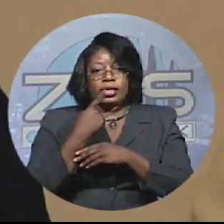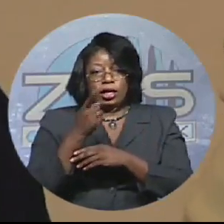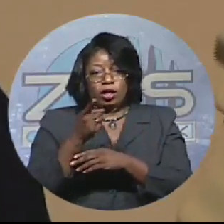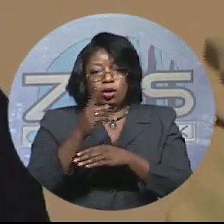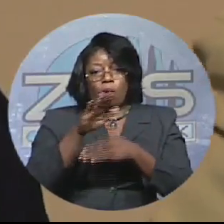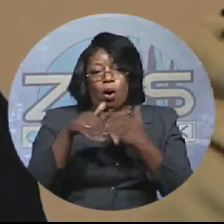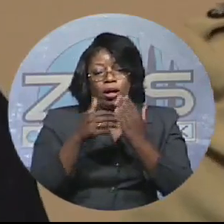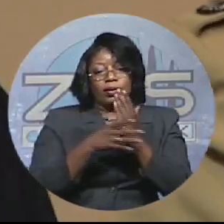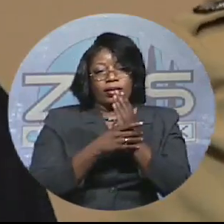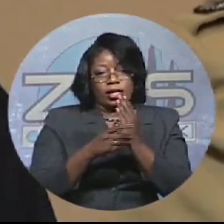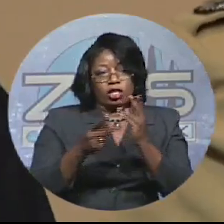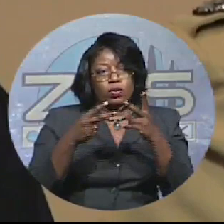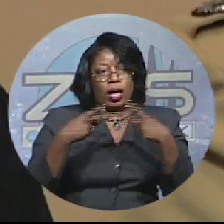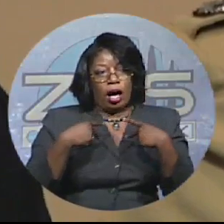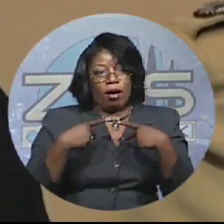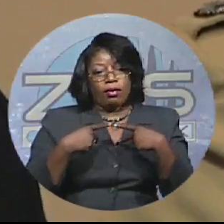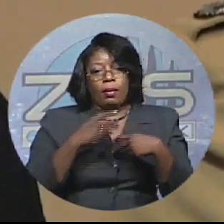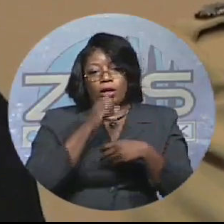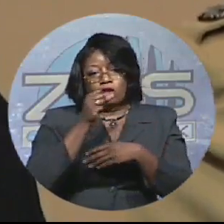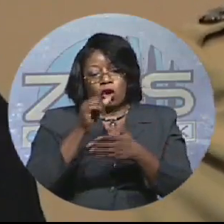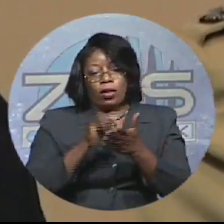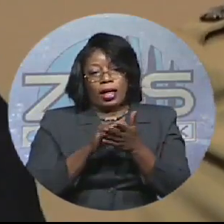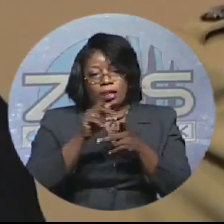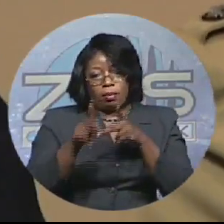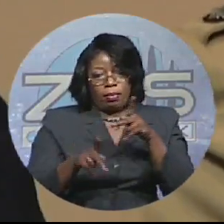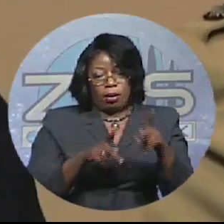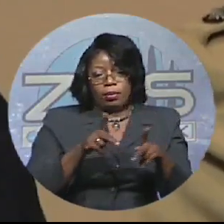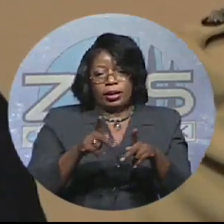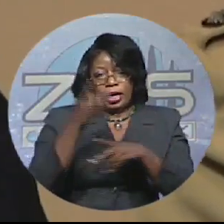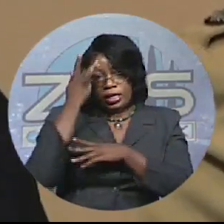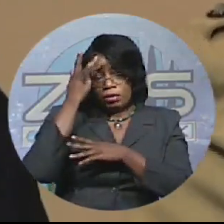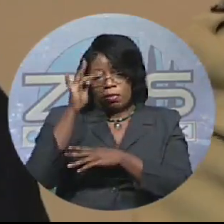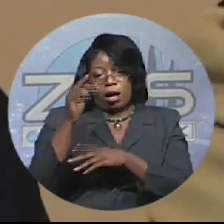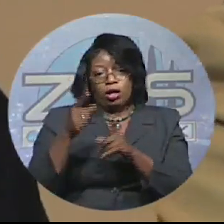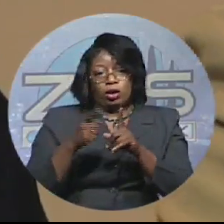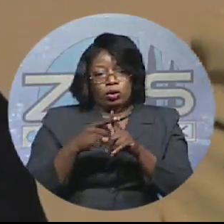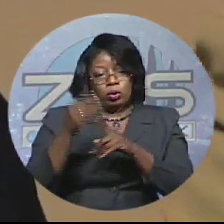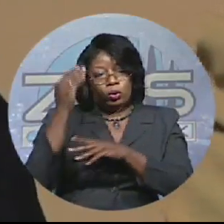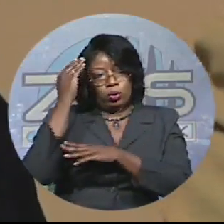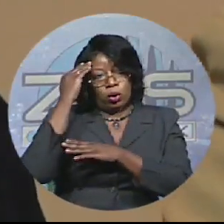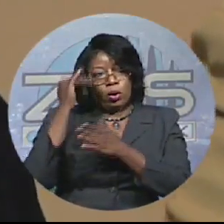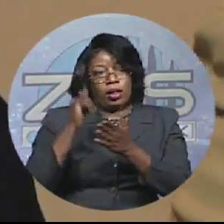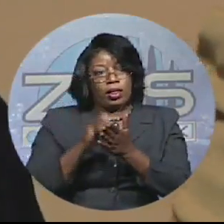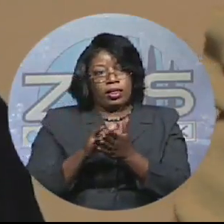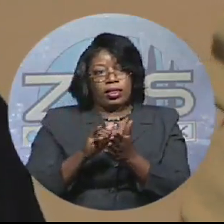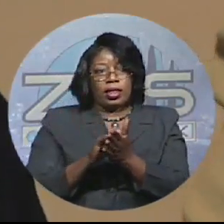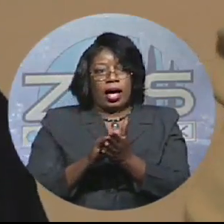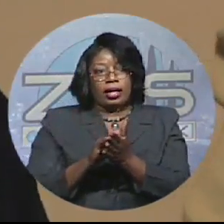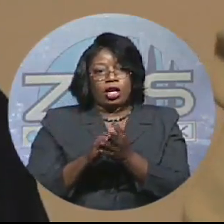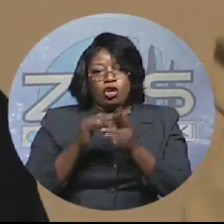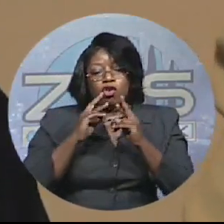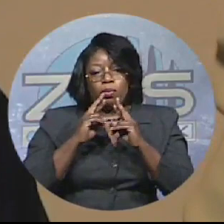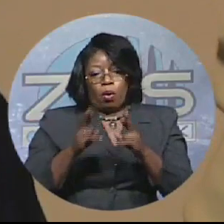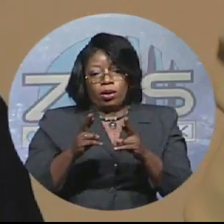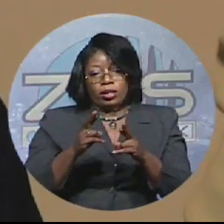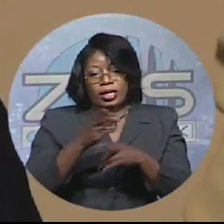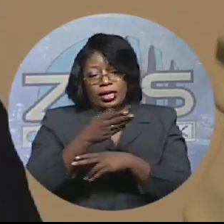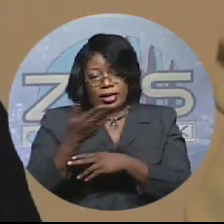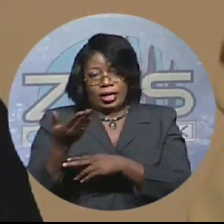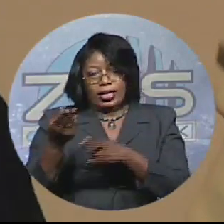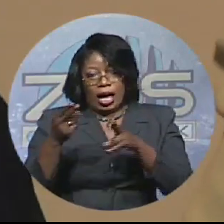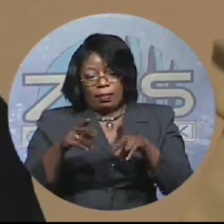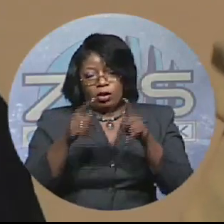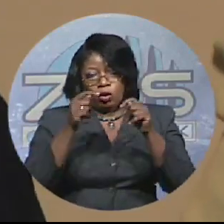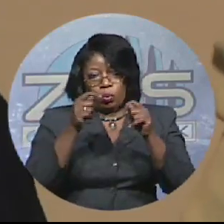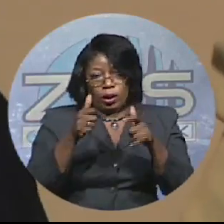all of the skills that we have, but I believe the public is smart enough to note that in the matters that have been reported recently, you saw